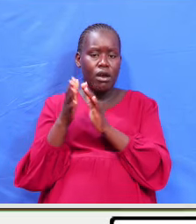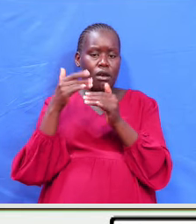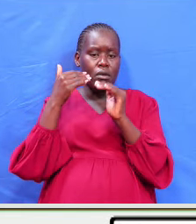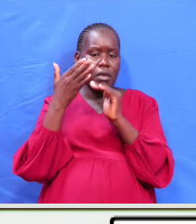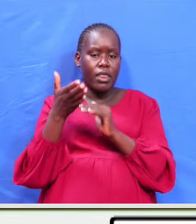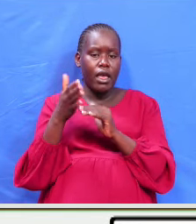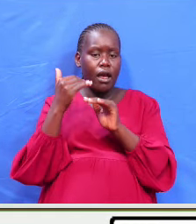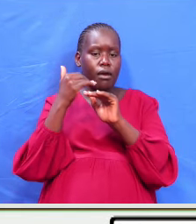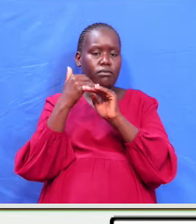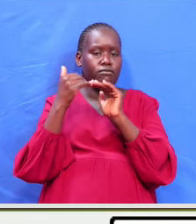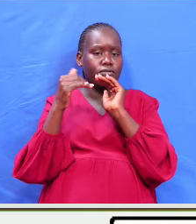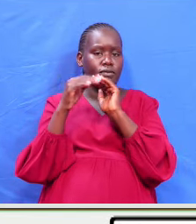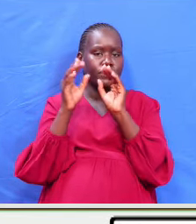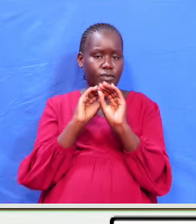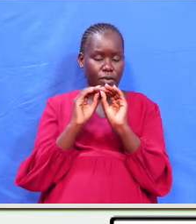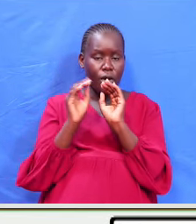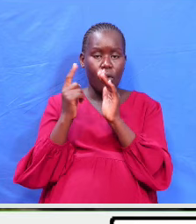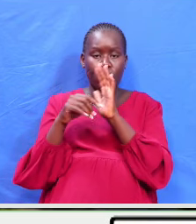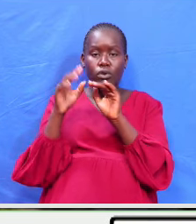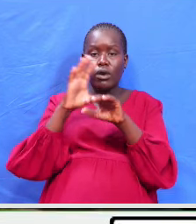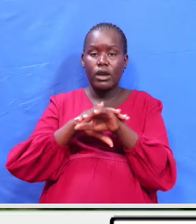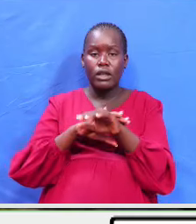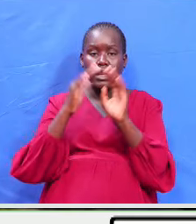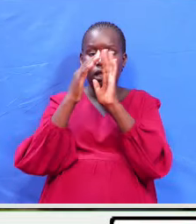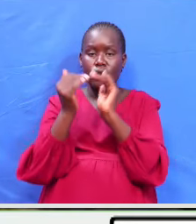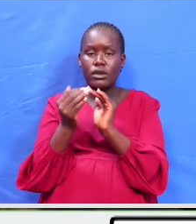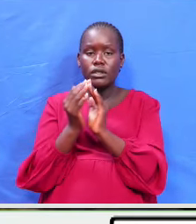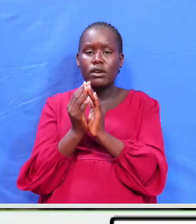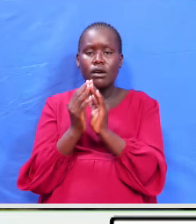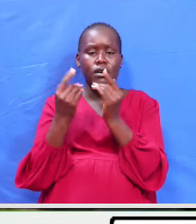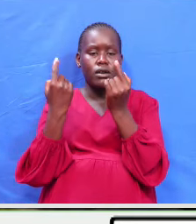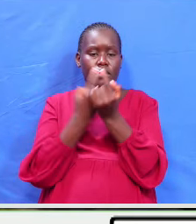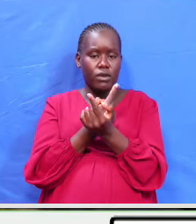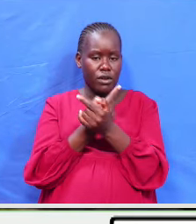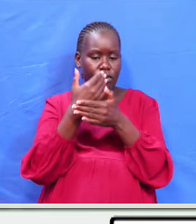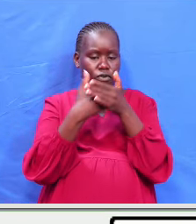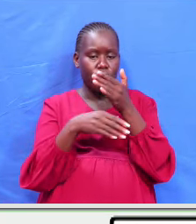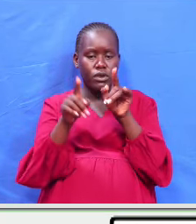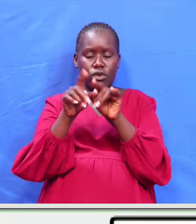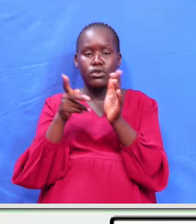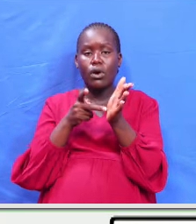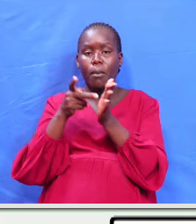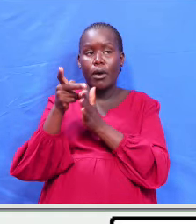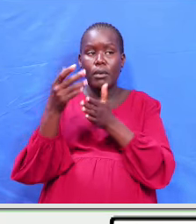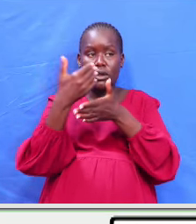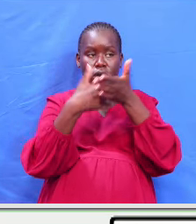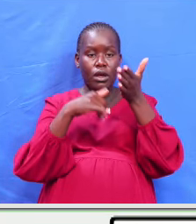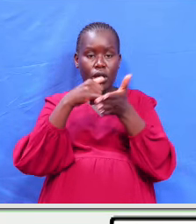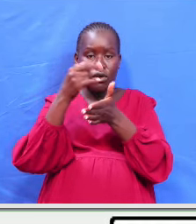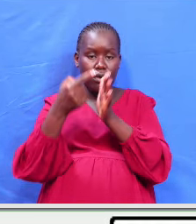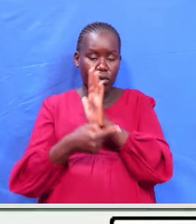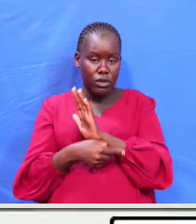Also recovered from his house are volumes of various procurement and payment documents, including